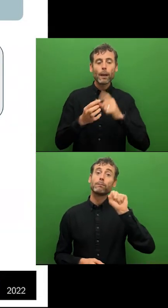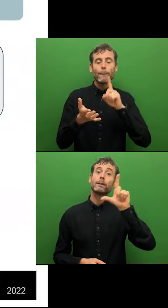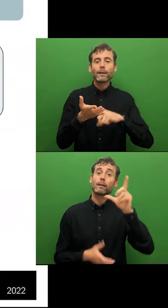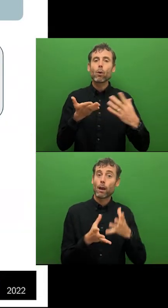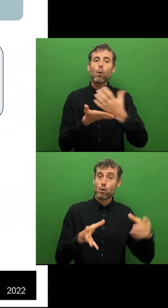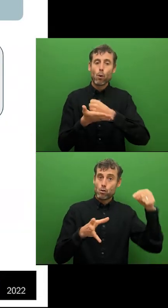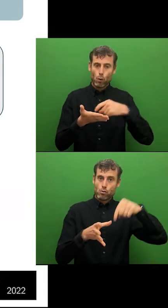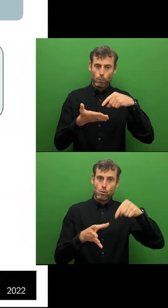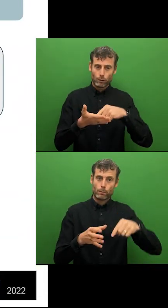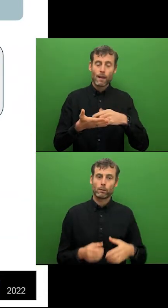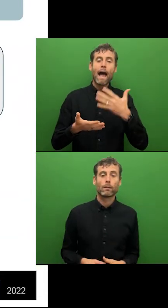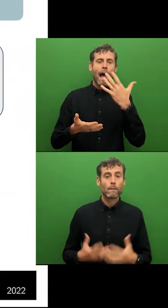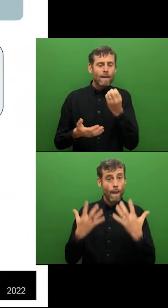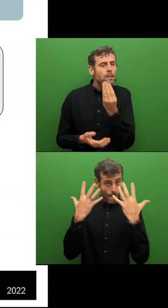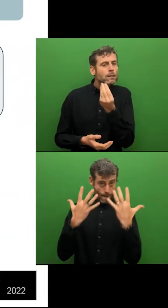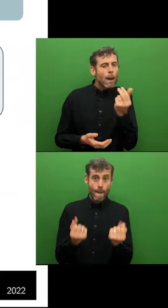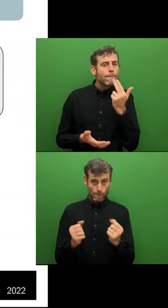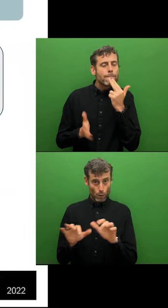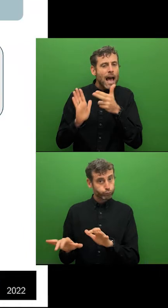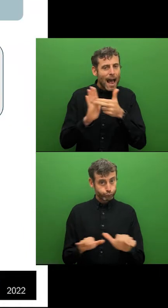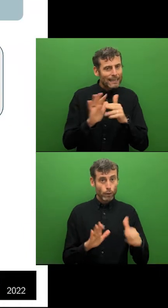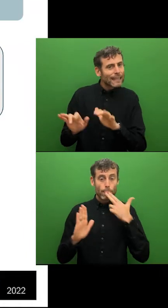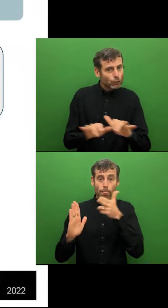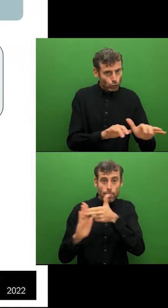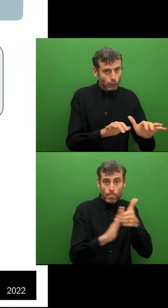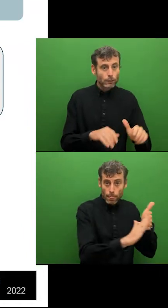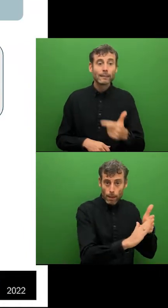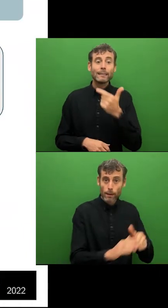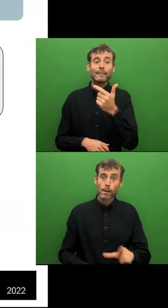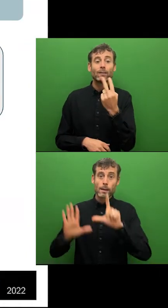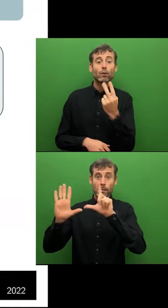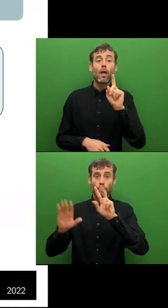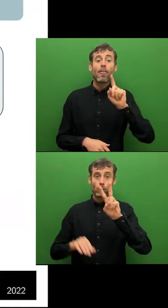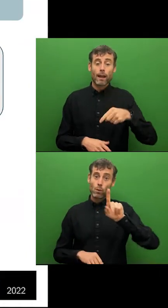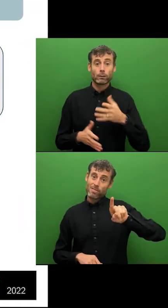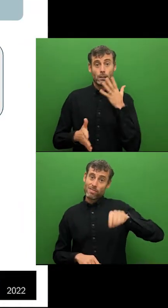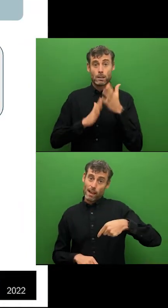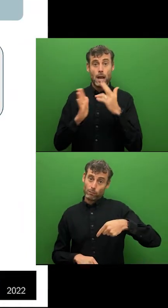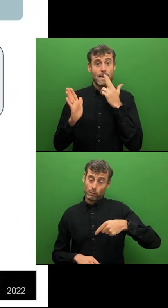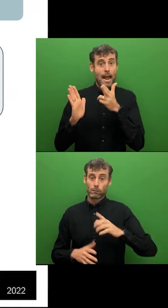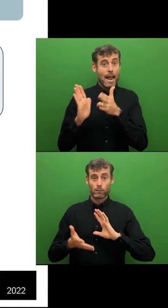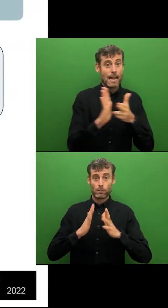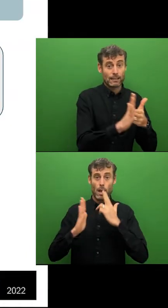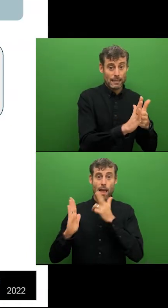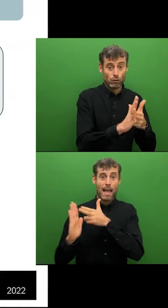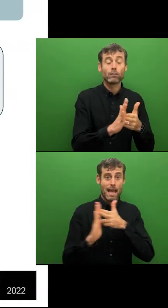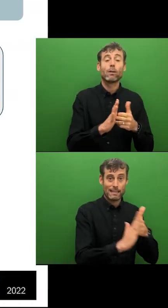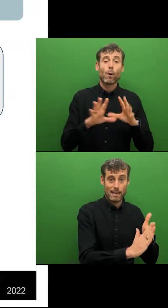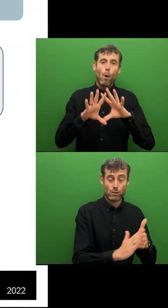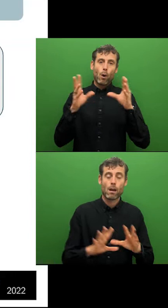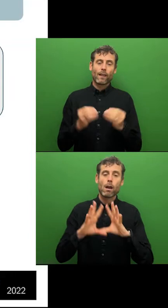The BSL corpus comes with some manual annotations, notably 72,000 sign annotations from